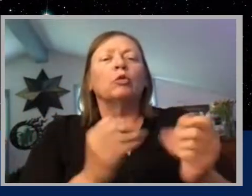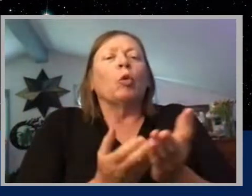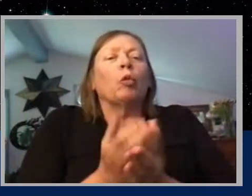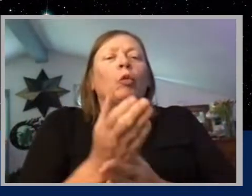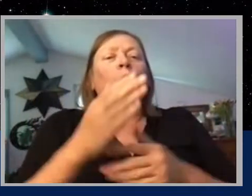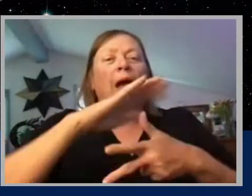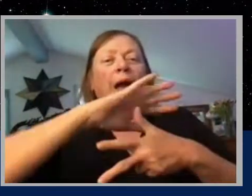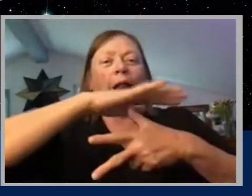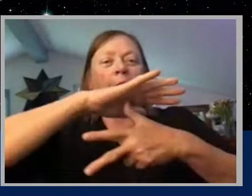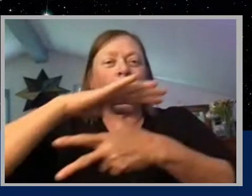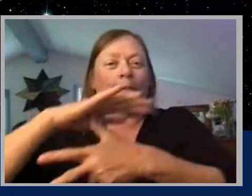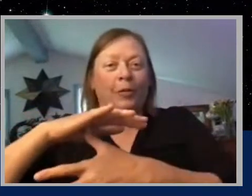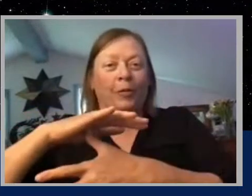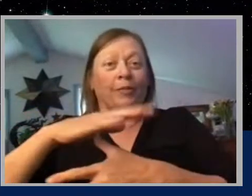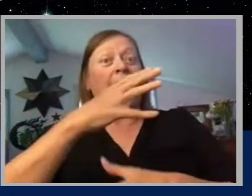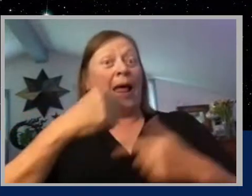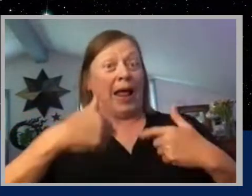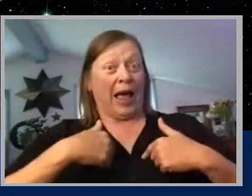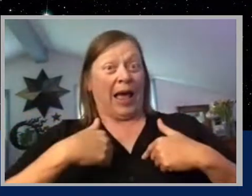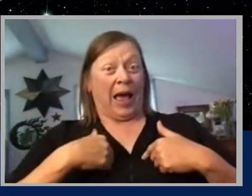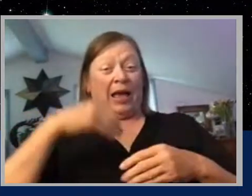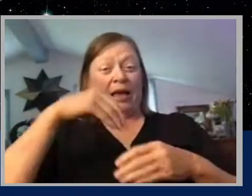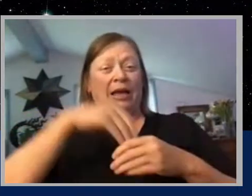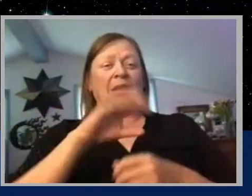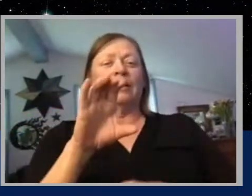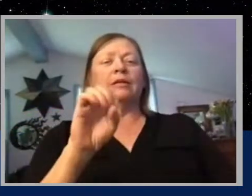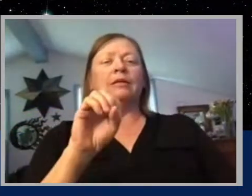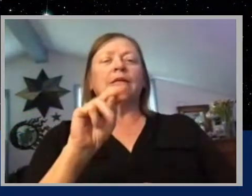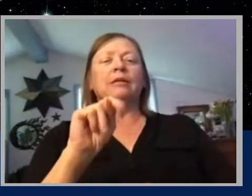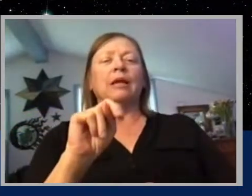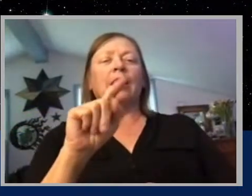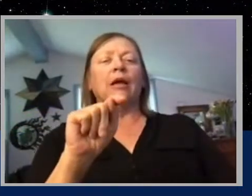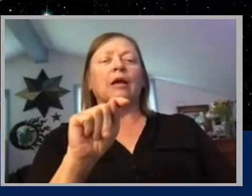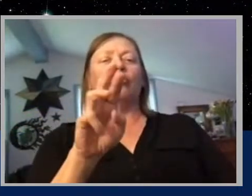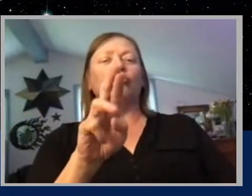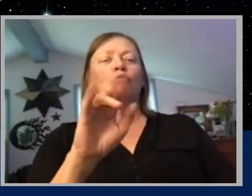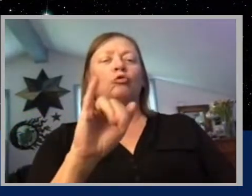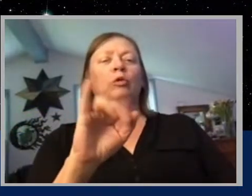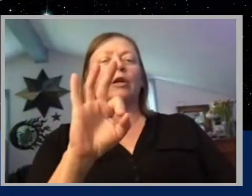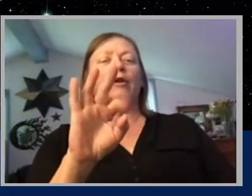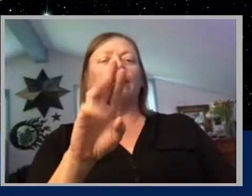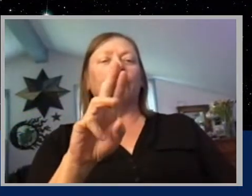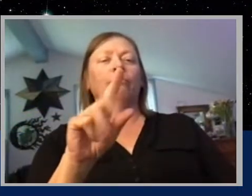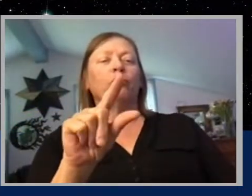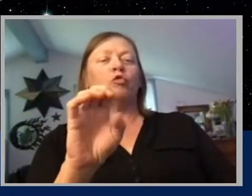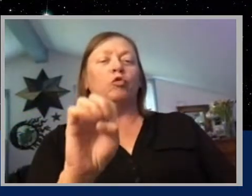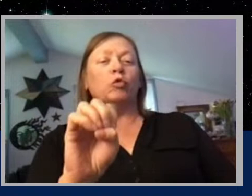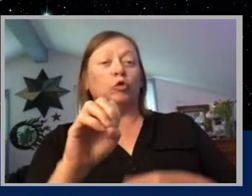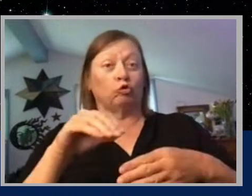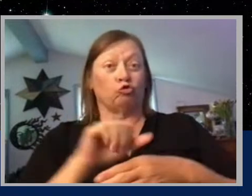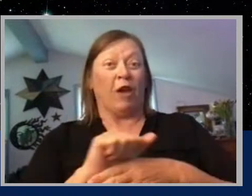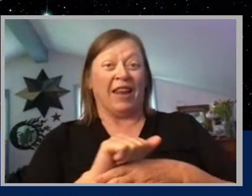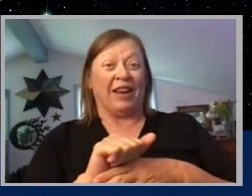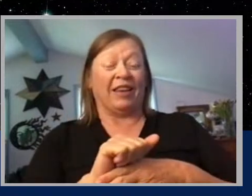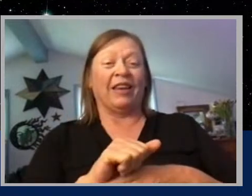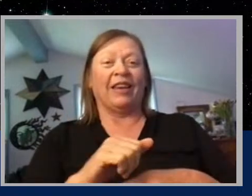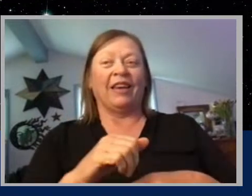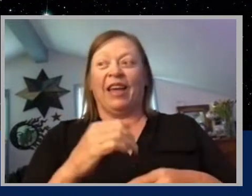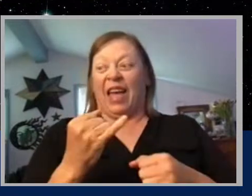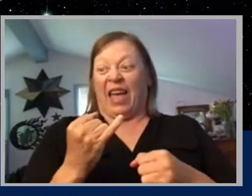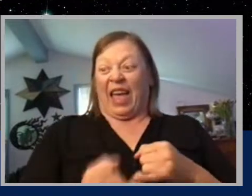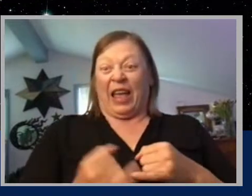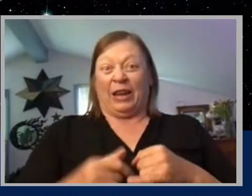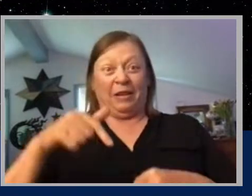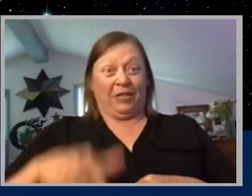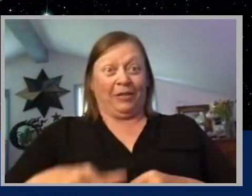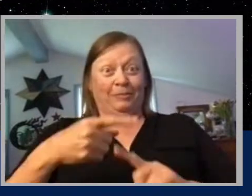very fortunate to be a part of that team. And so I've ridden the profiles. We're finalizing our Boeing profile actually at the end of this month, which is